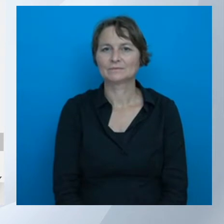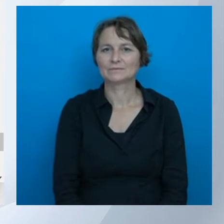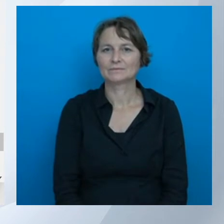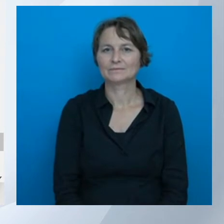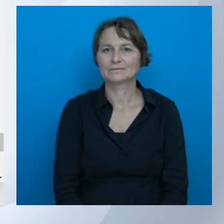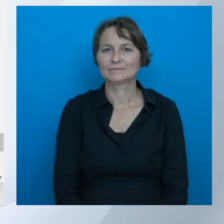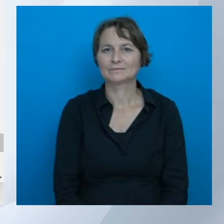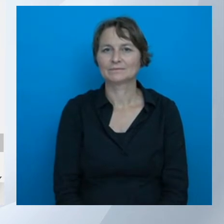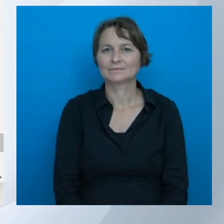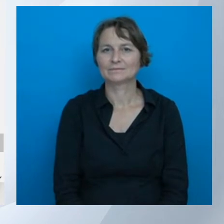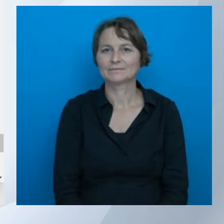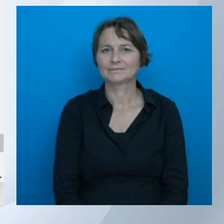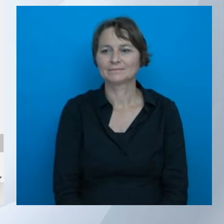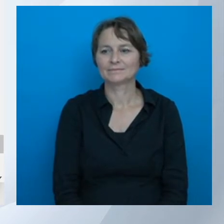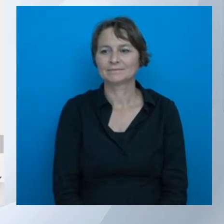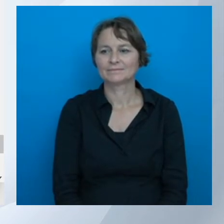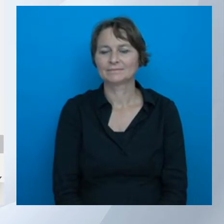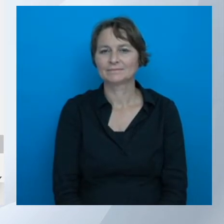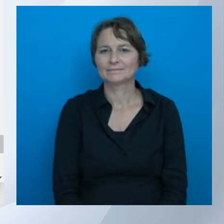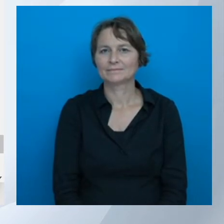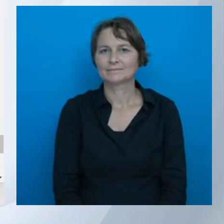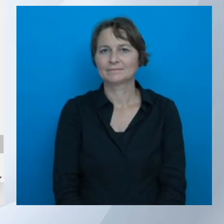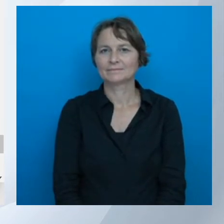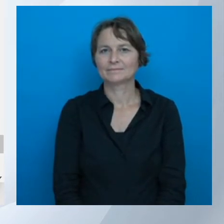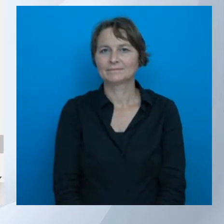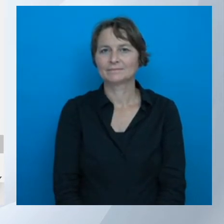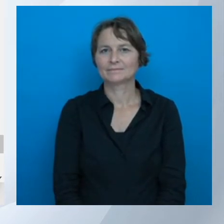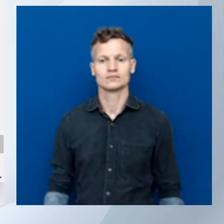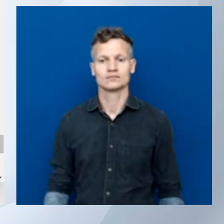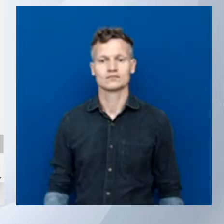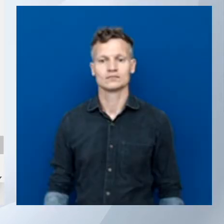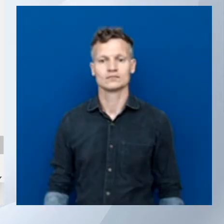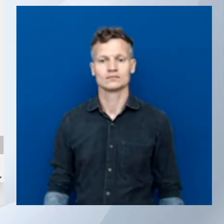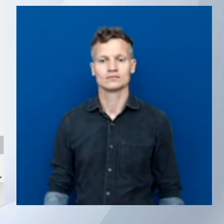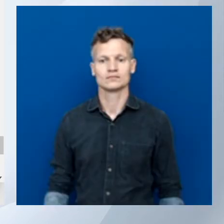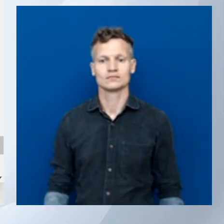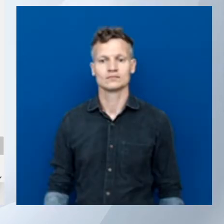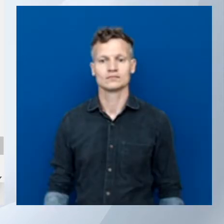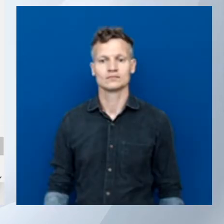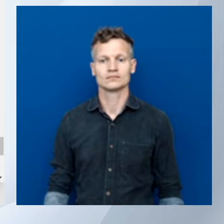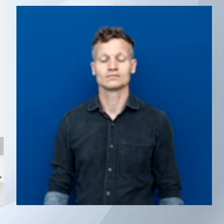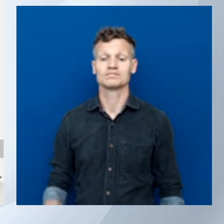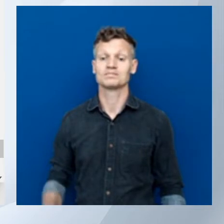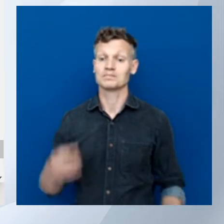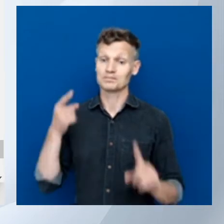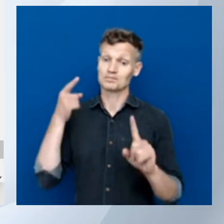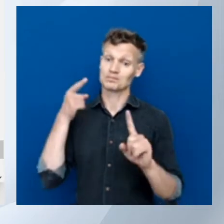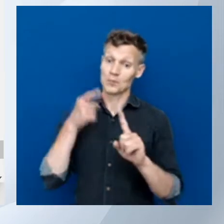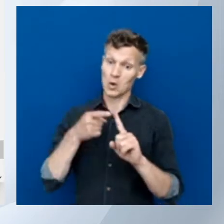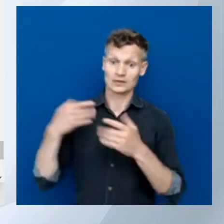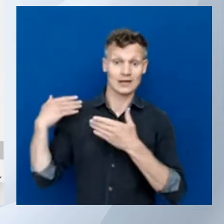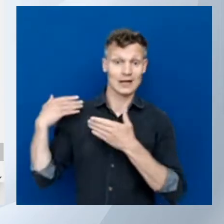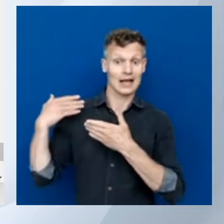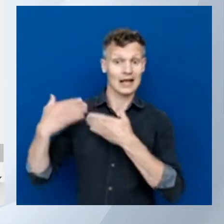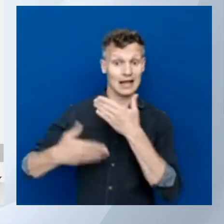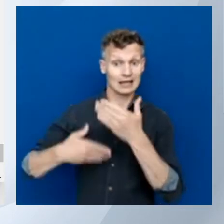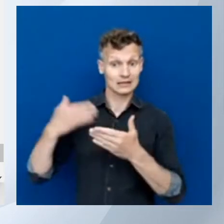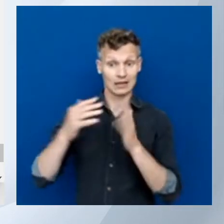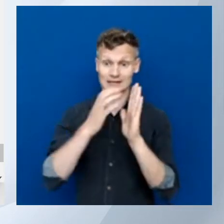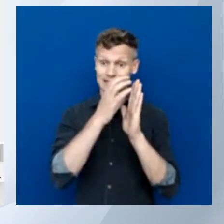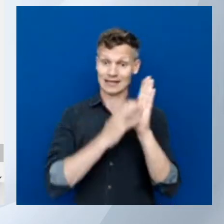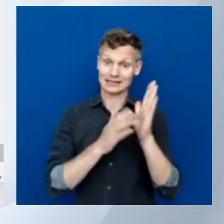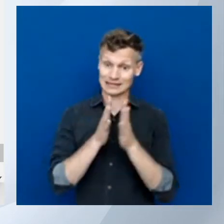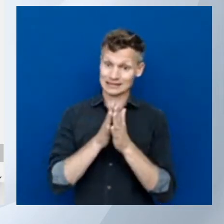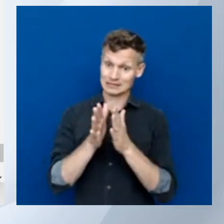All right, but the point is that with the use of the classical text explainer, it is quite smooth and quick to put together a training